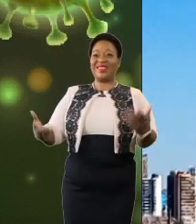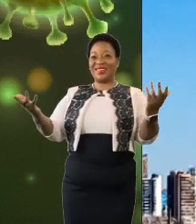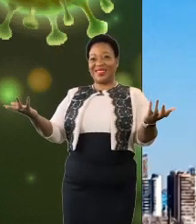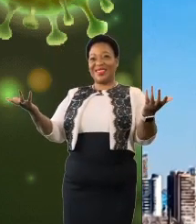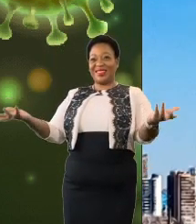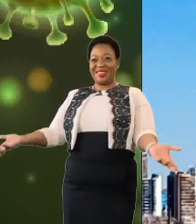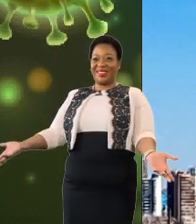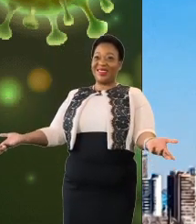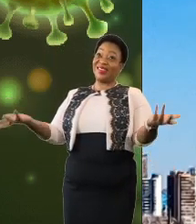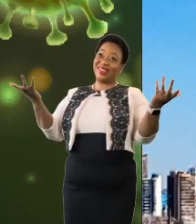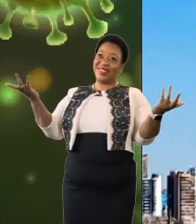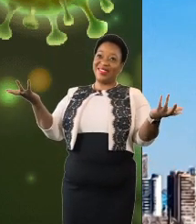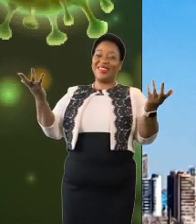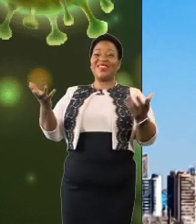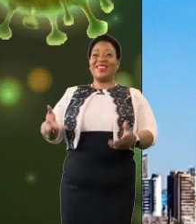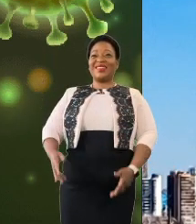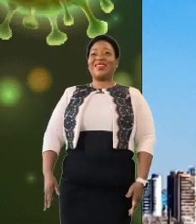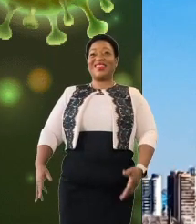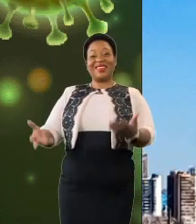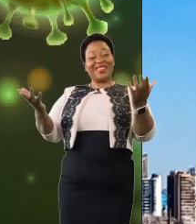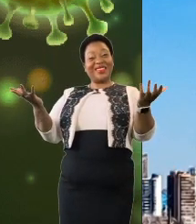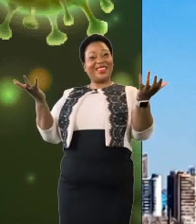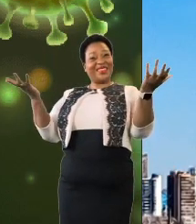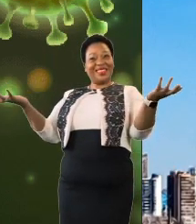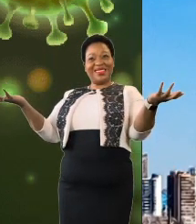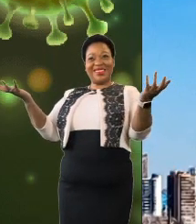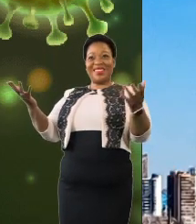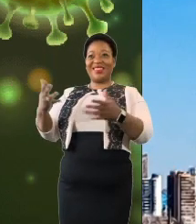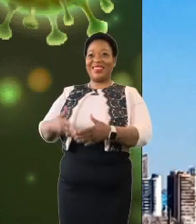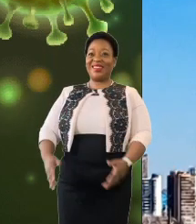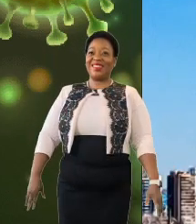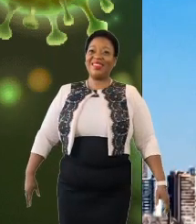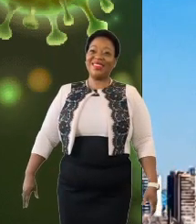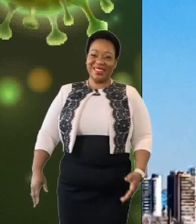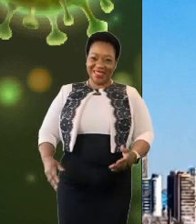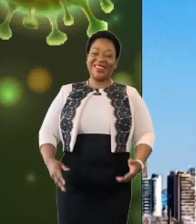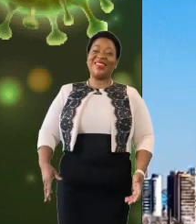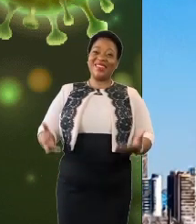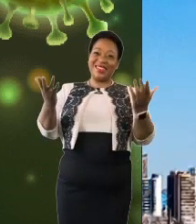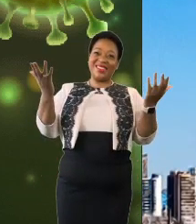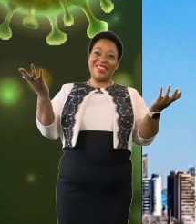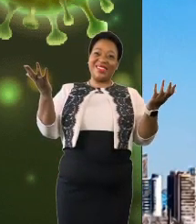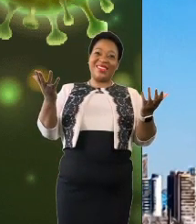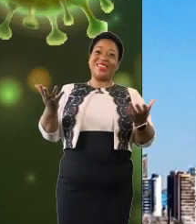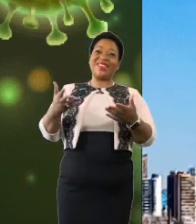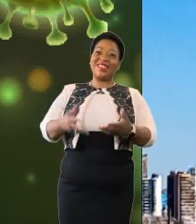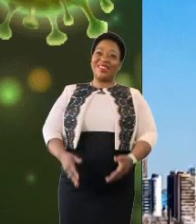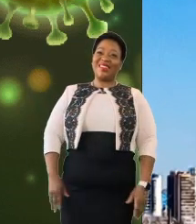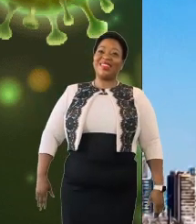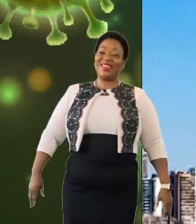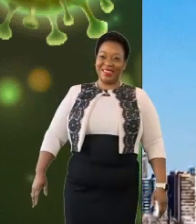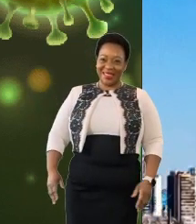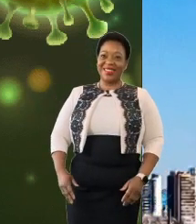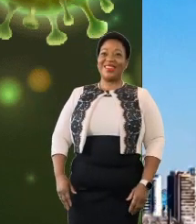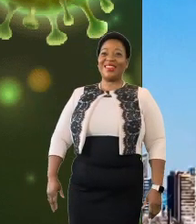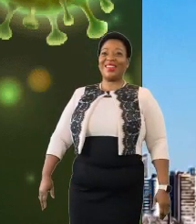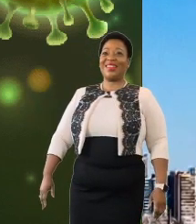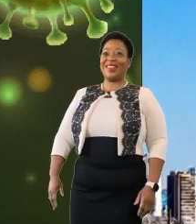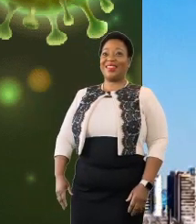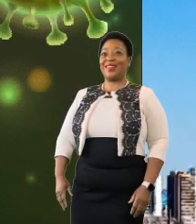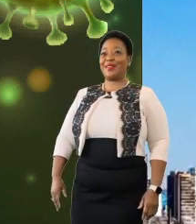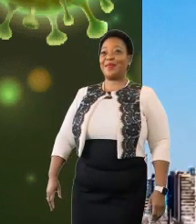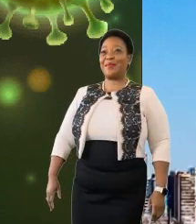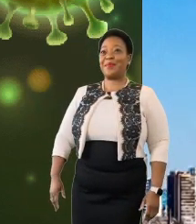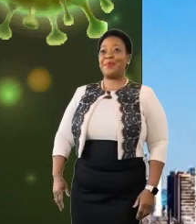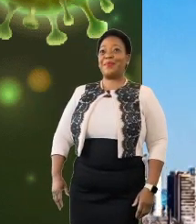EIA turnaround time is concerned, but it can be enhanced a bit more. Other policies such as the